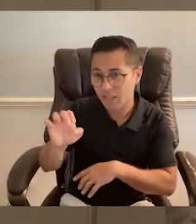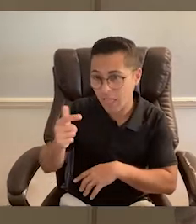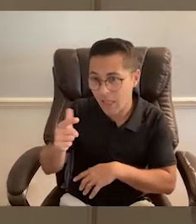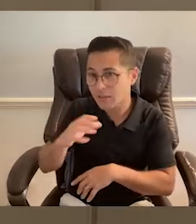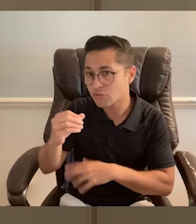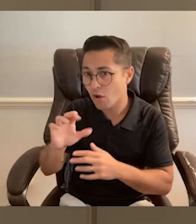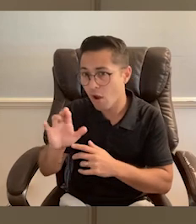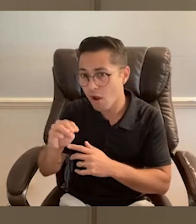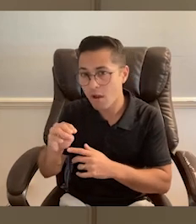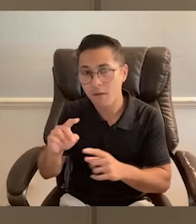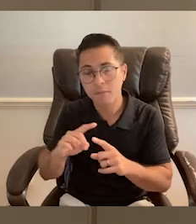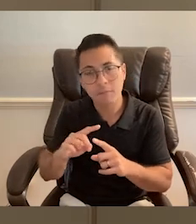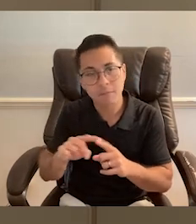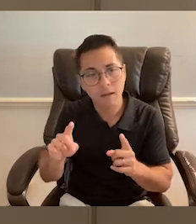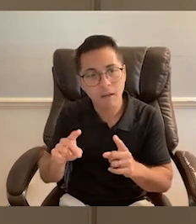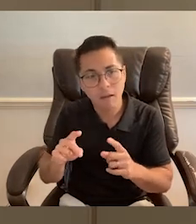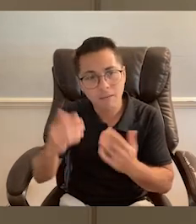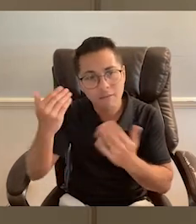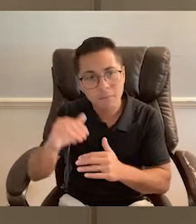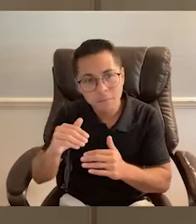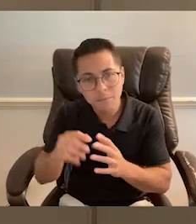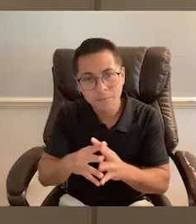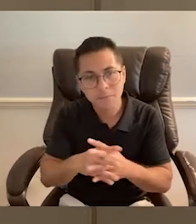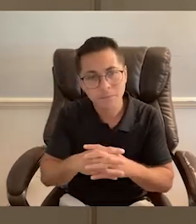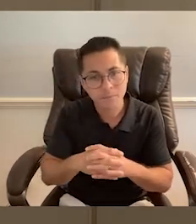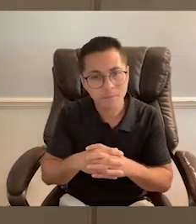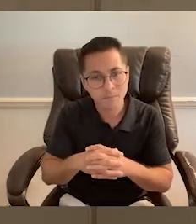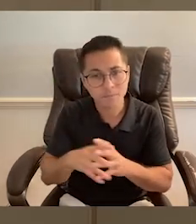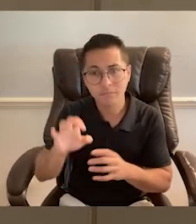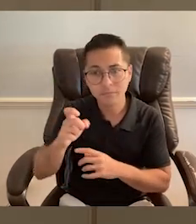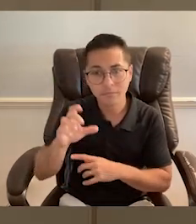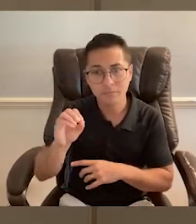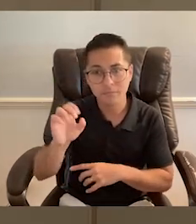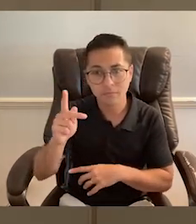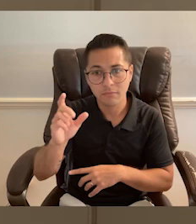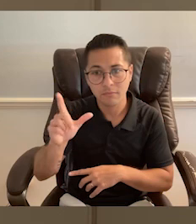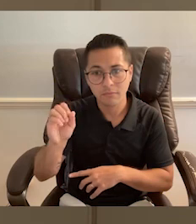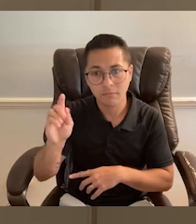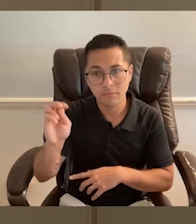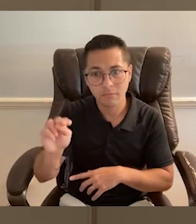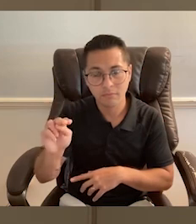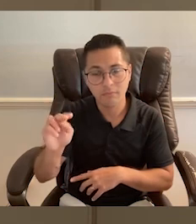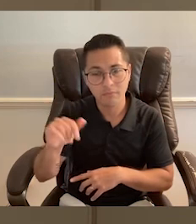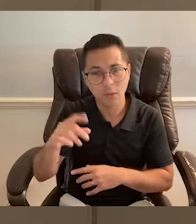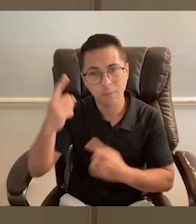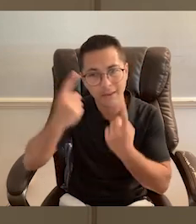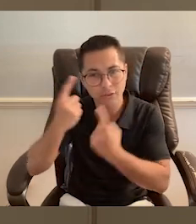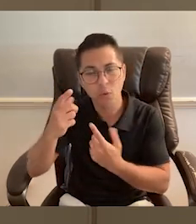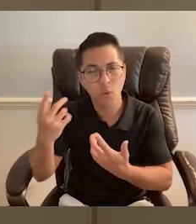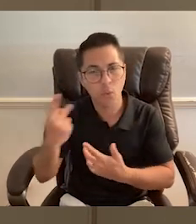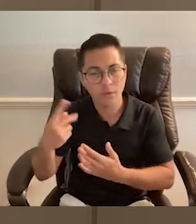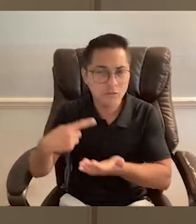So you mentioned How do you handle, how like do they handle home modifications? home modifications, wheelchair modifications, all of it. So